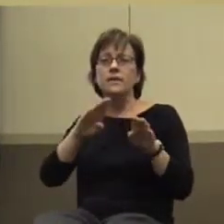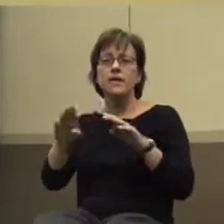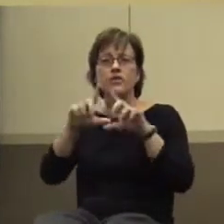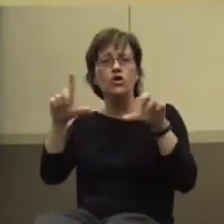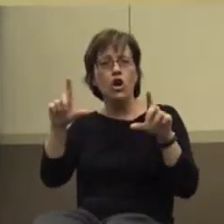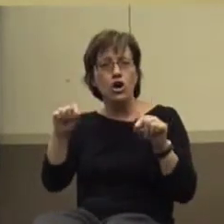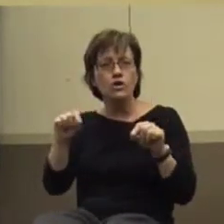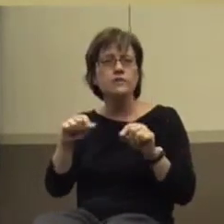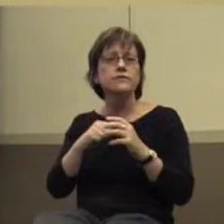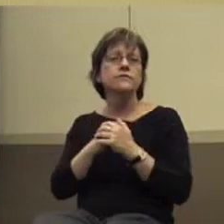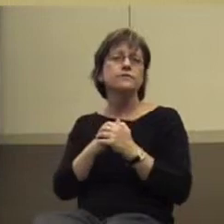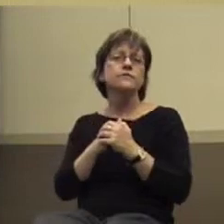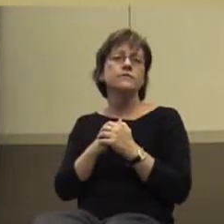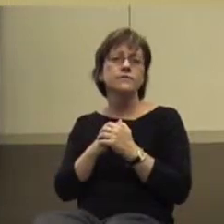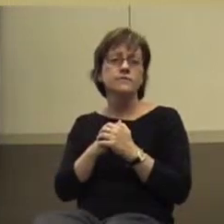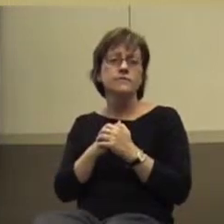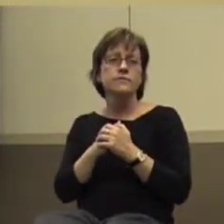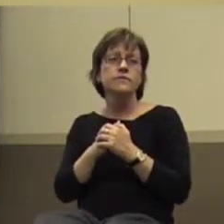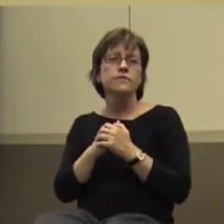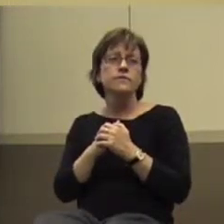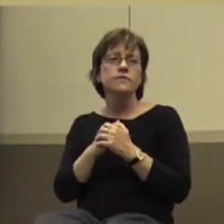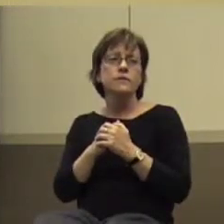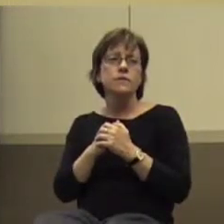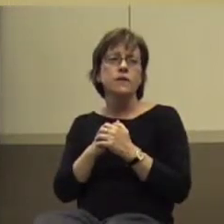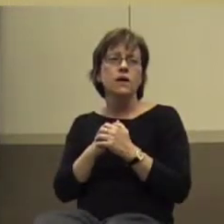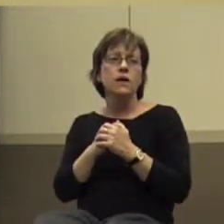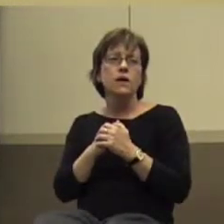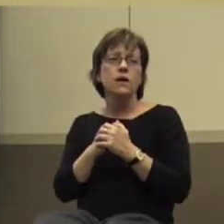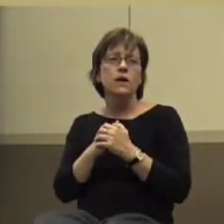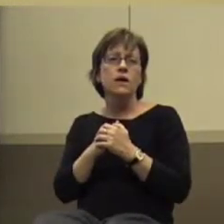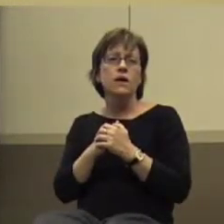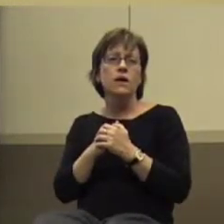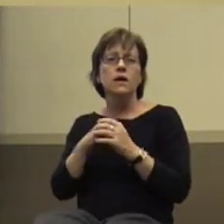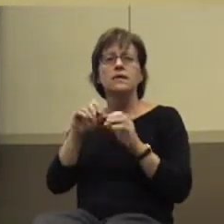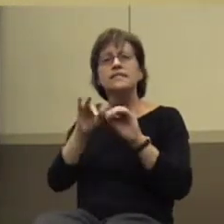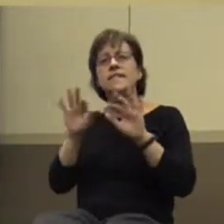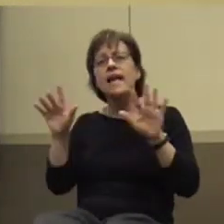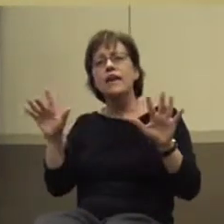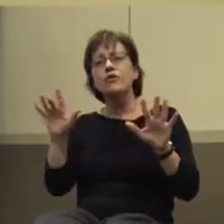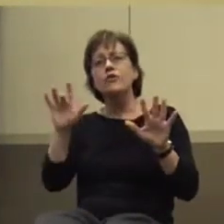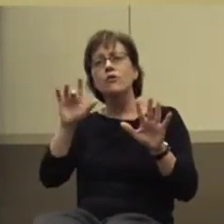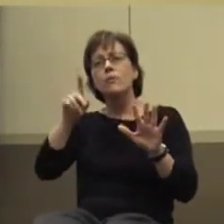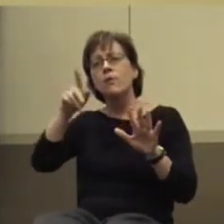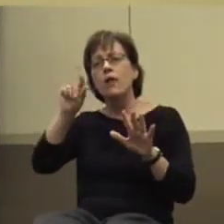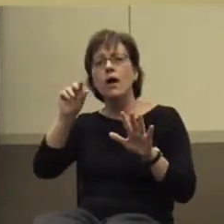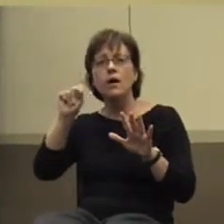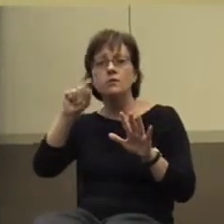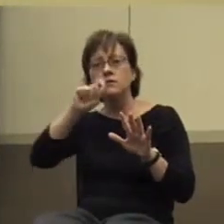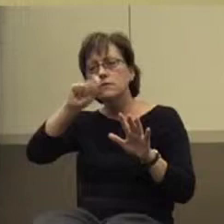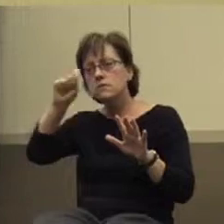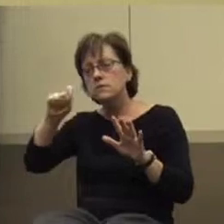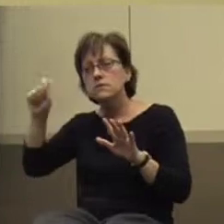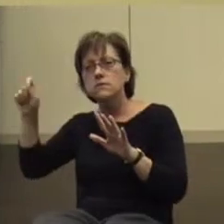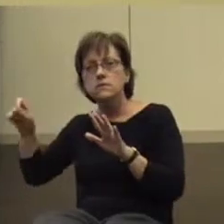the scatter plot, these forms. How many of you have how